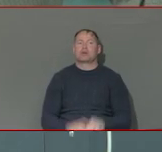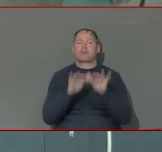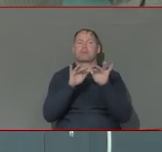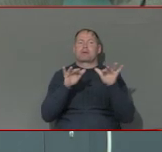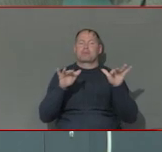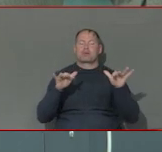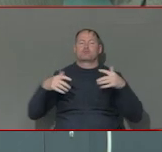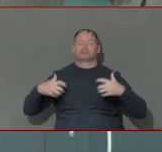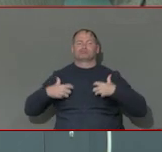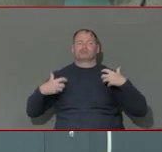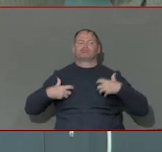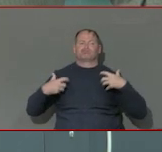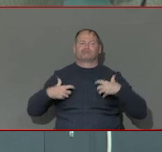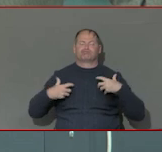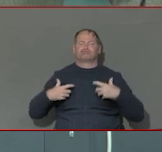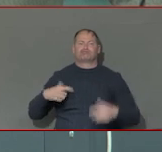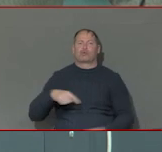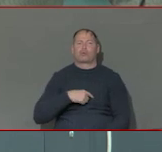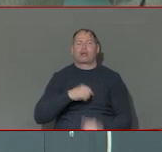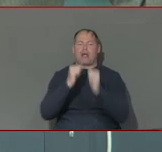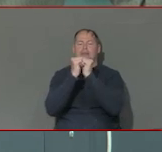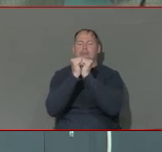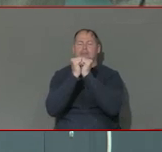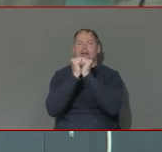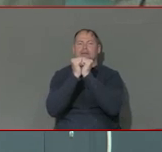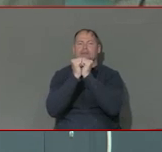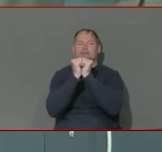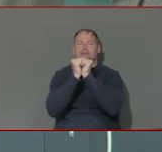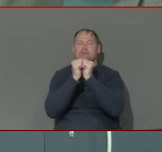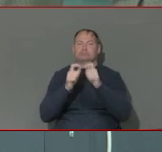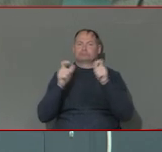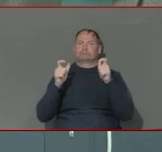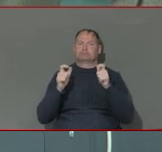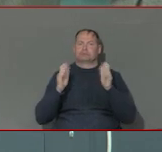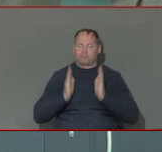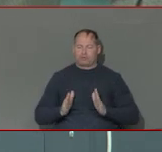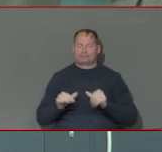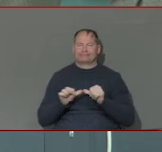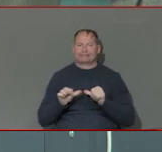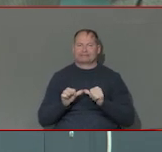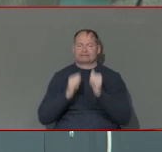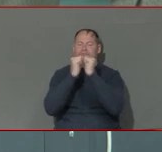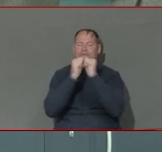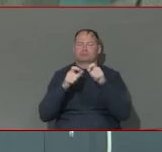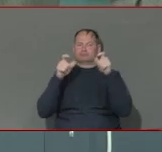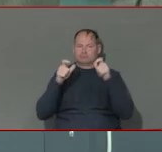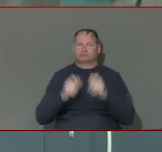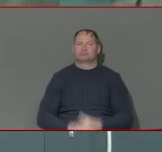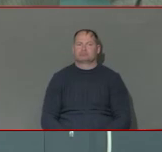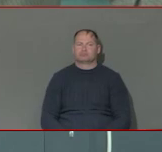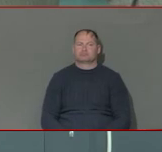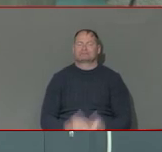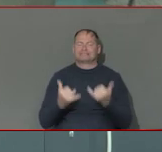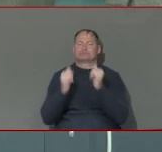the great apes, we have a larger brain relative to body size. So when we speak of the